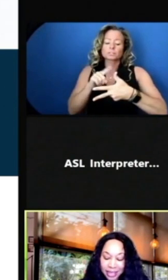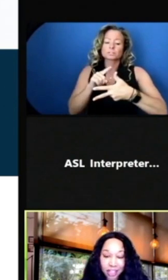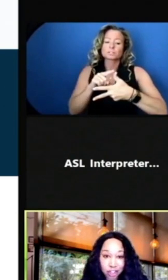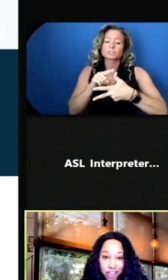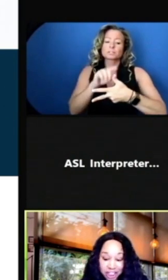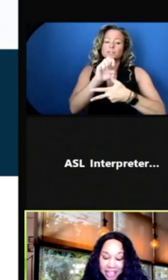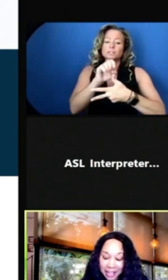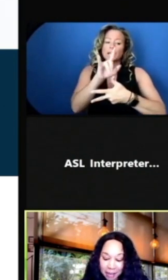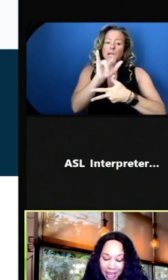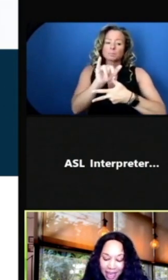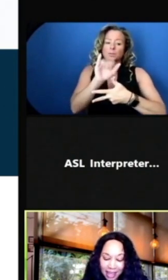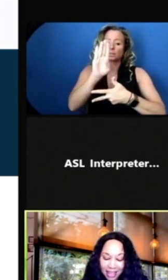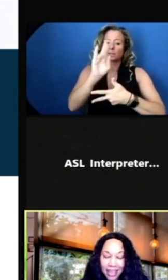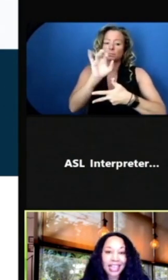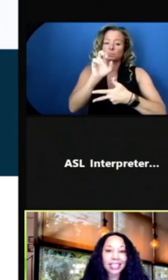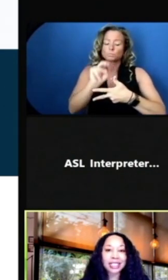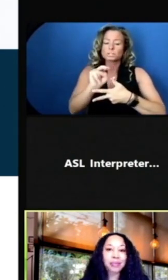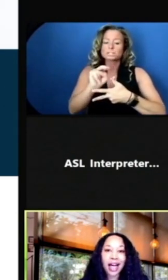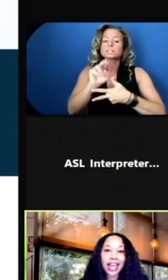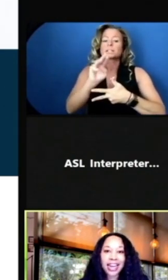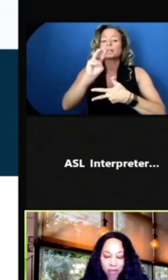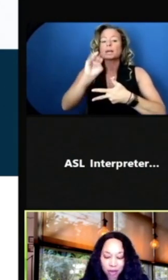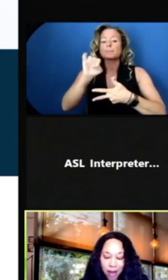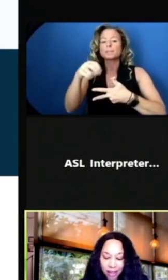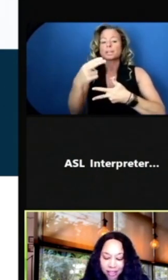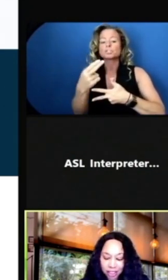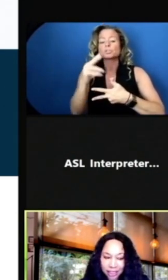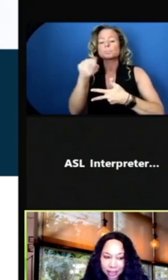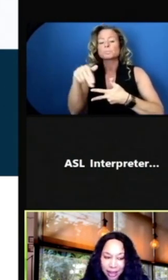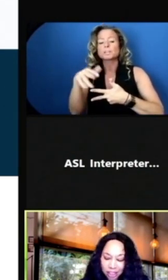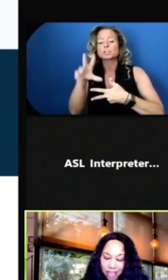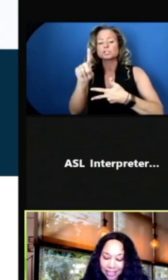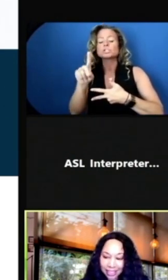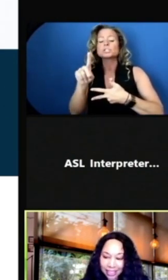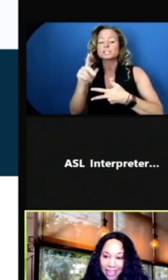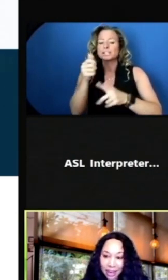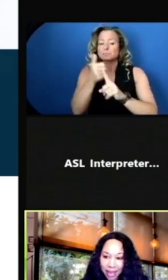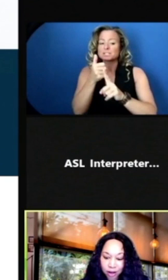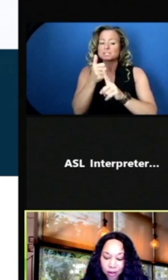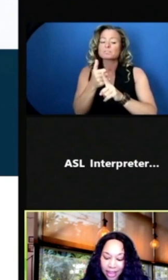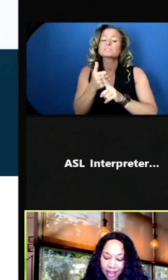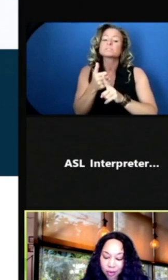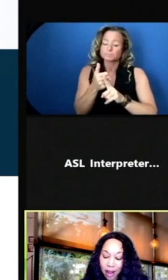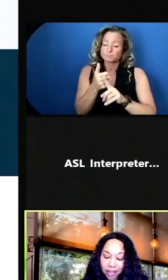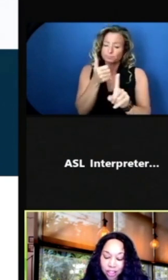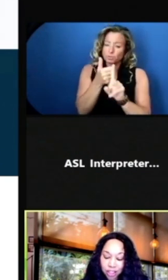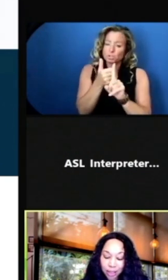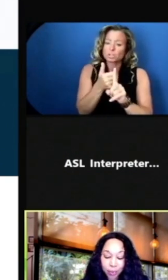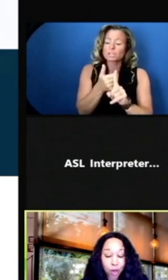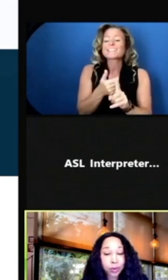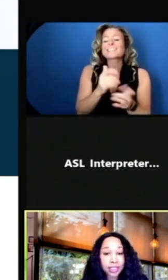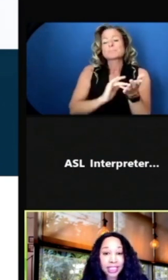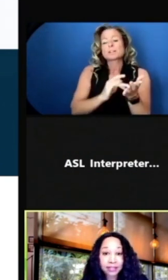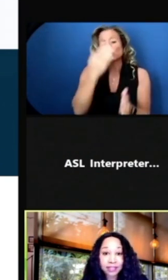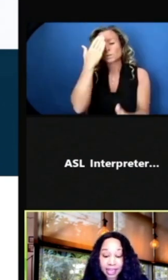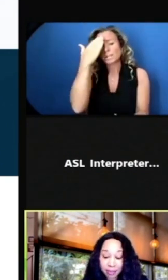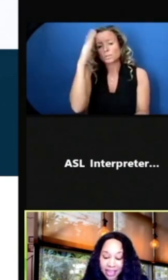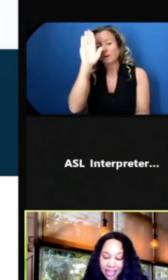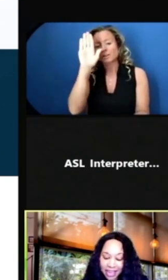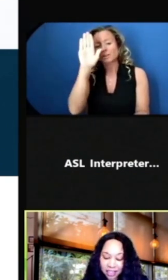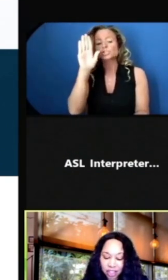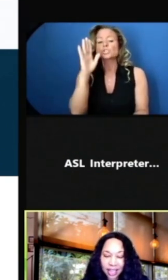Brunson, PhD, MA, is an applied anthropologist specializing in medical anthropology who received